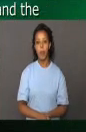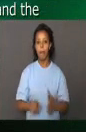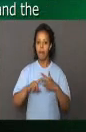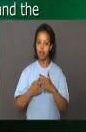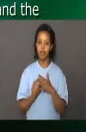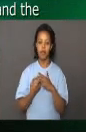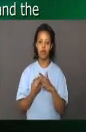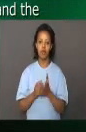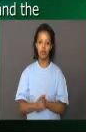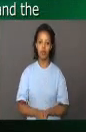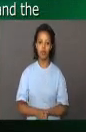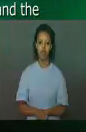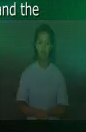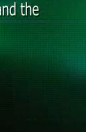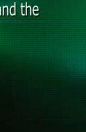Begin.